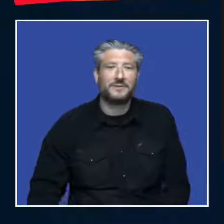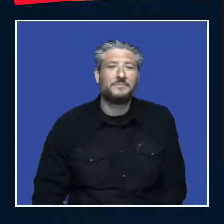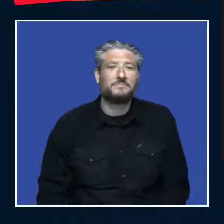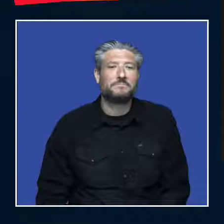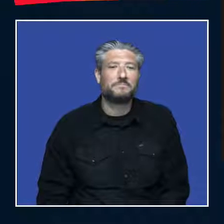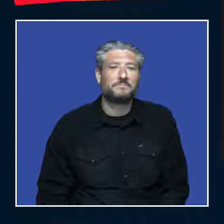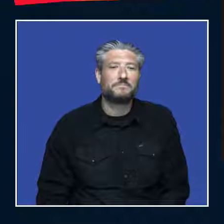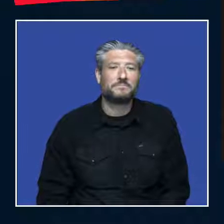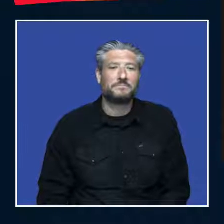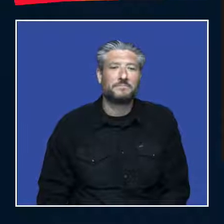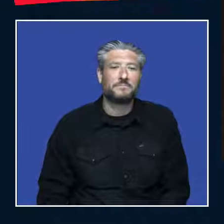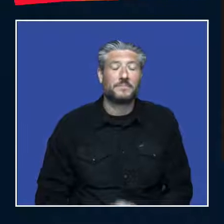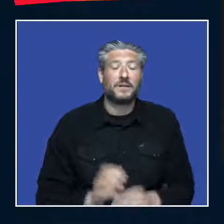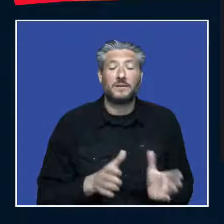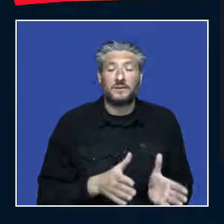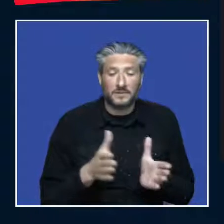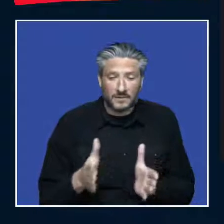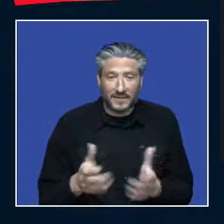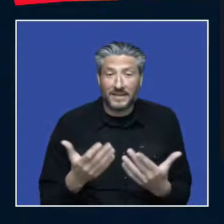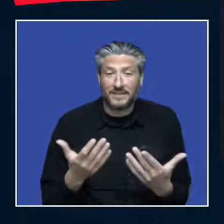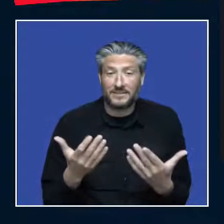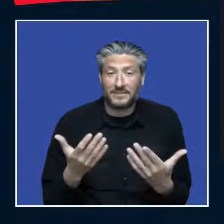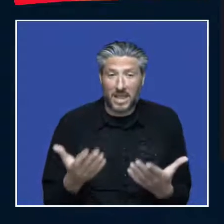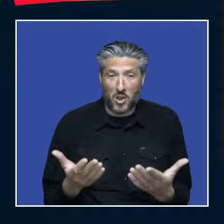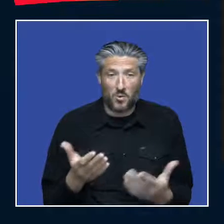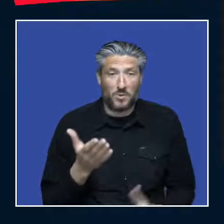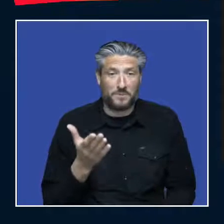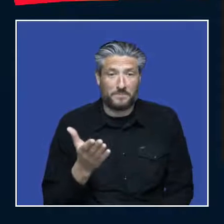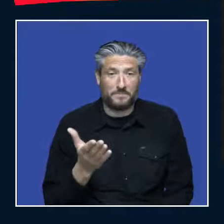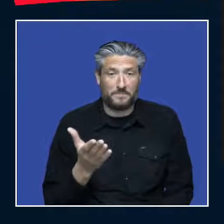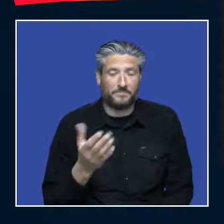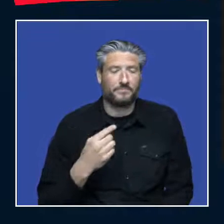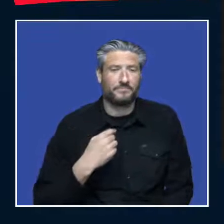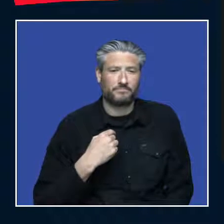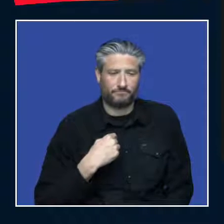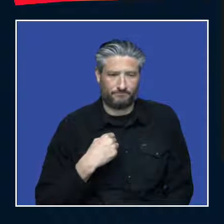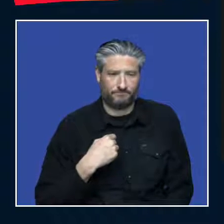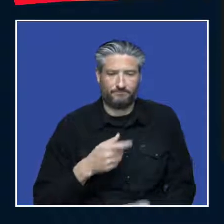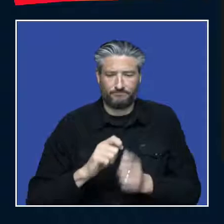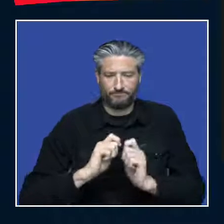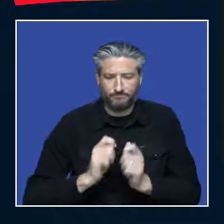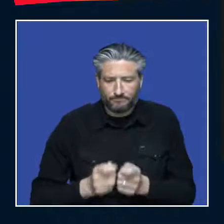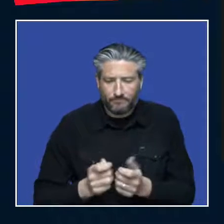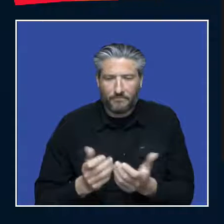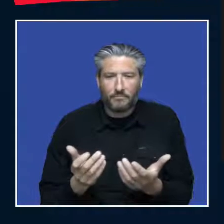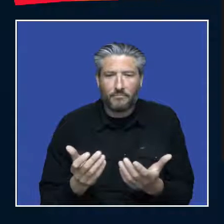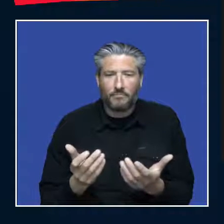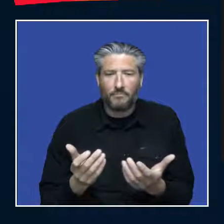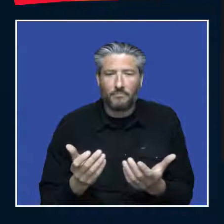So now it wants me to specify what I'm using.